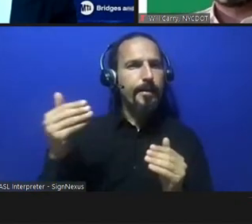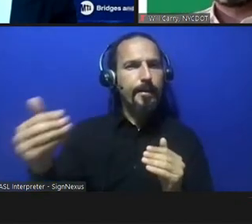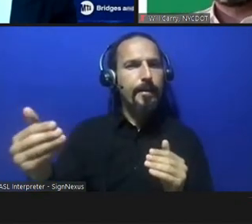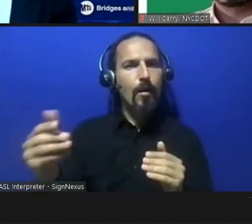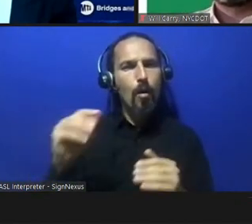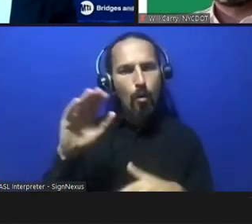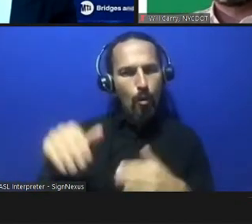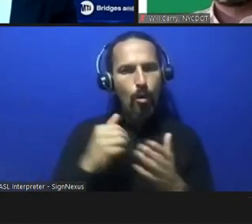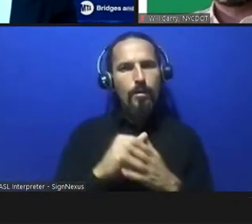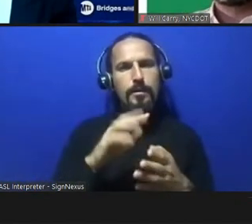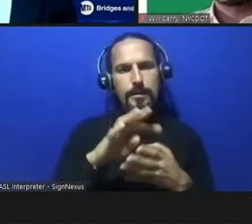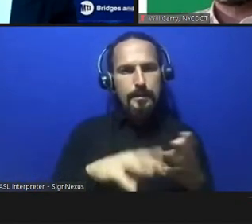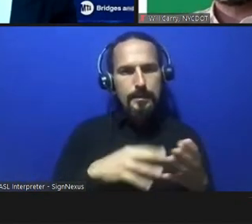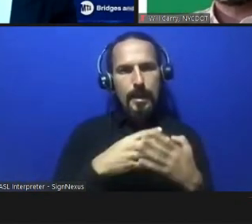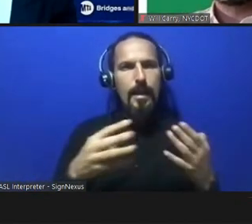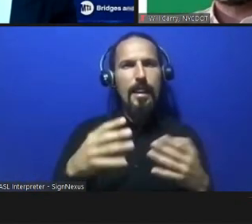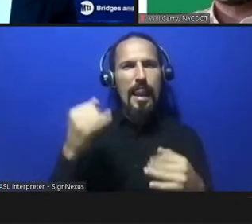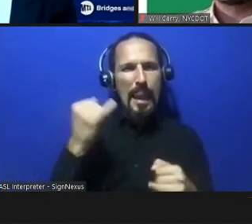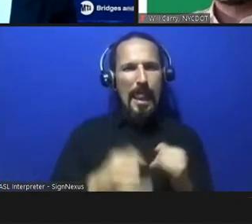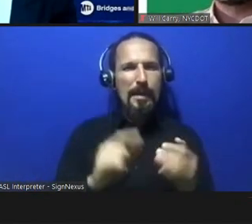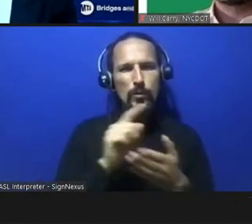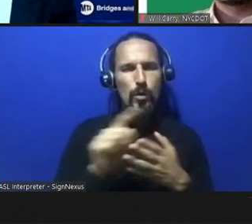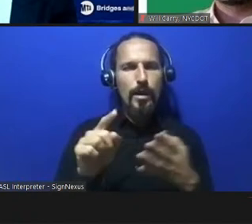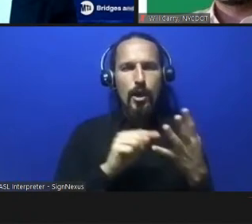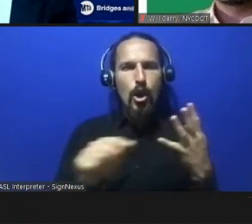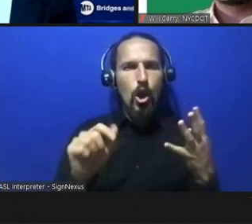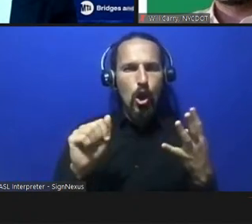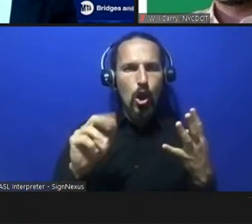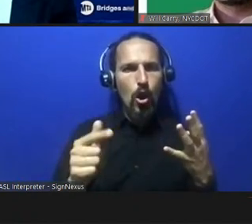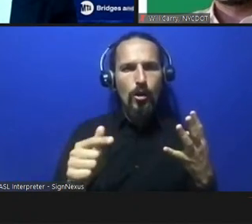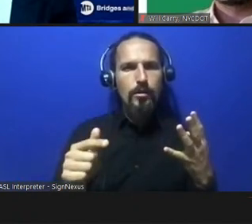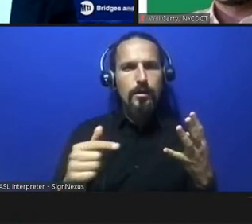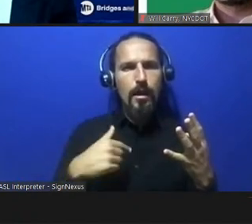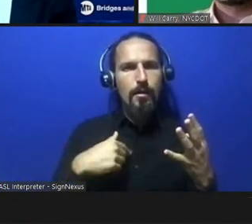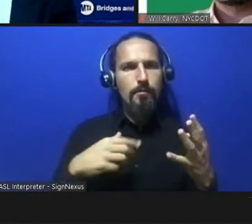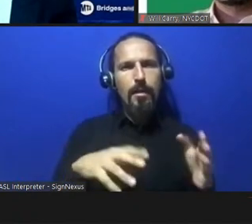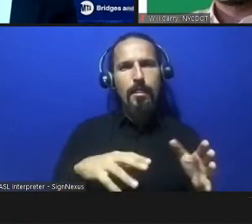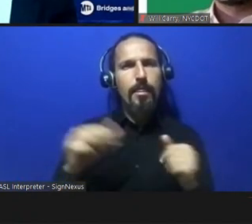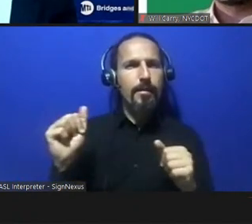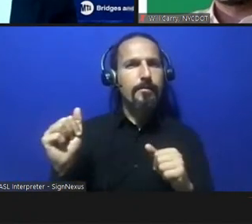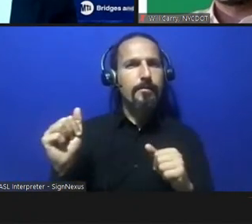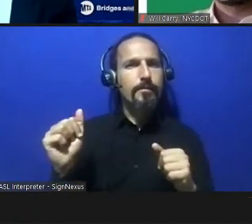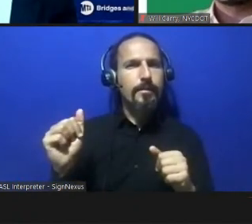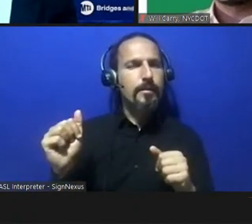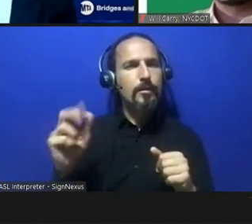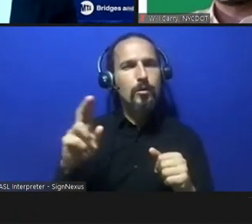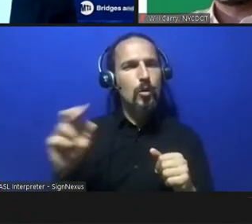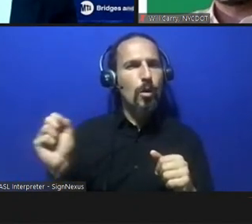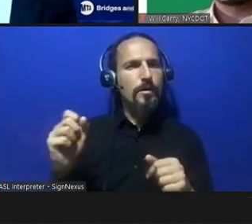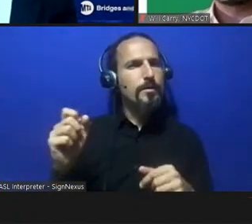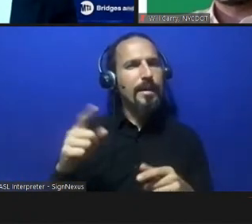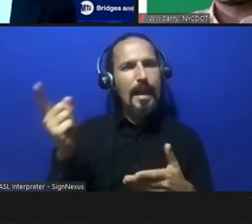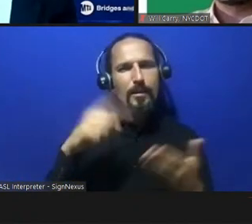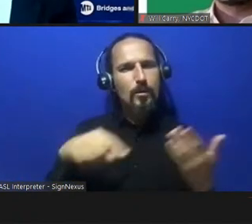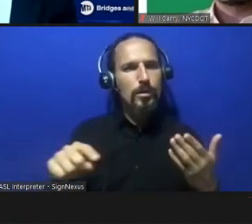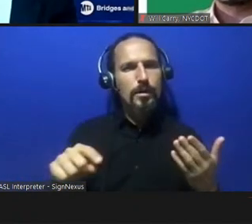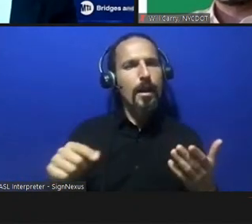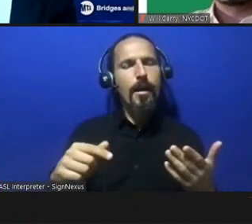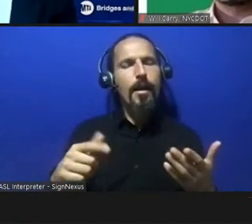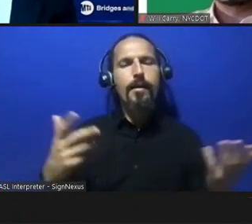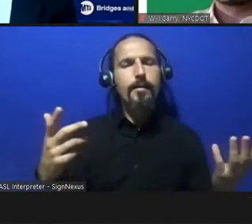scheduled the last week in august and i am out of the country next week so this is the only opportunity that i